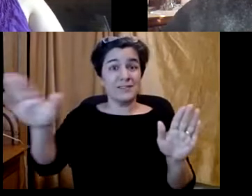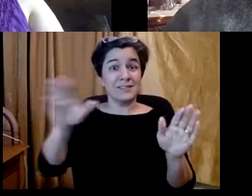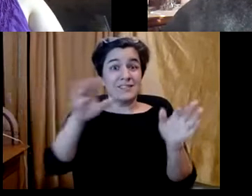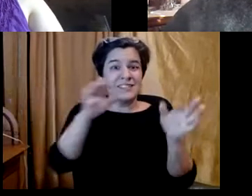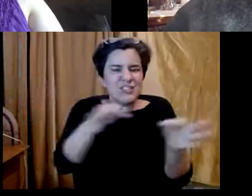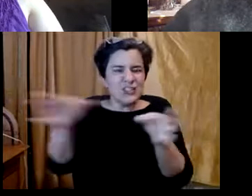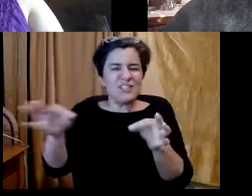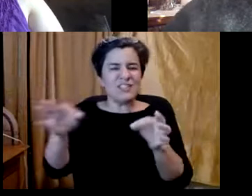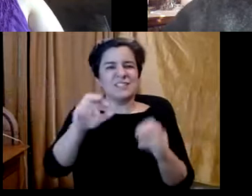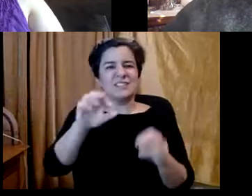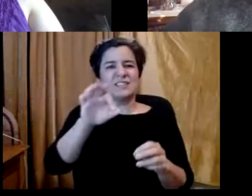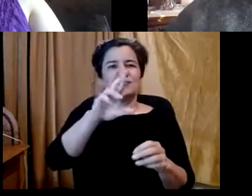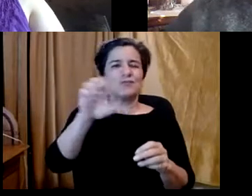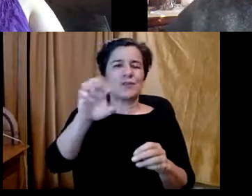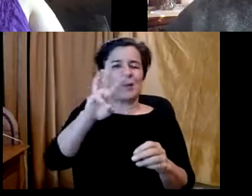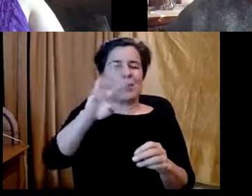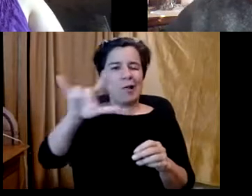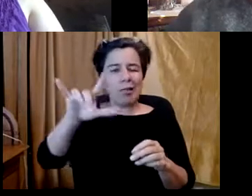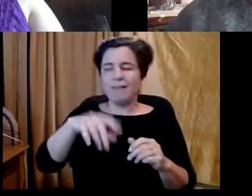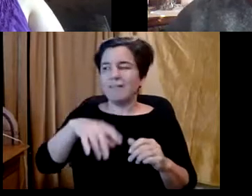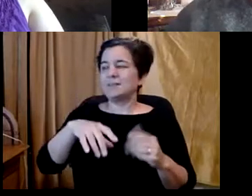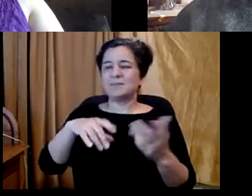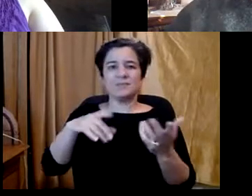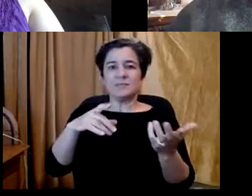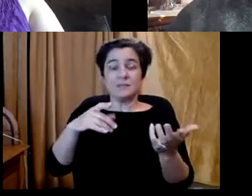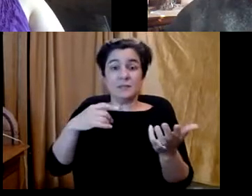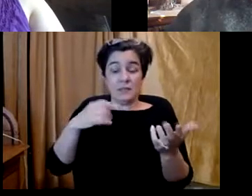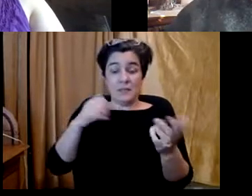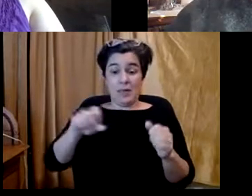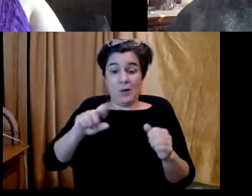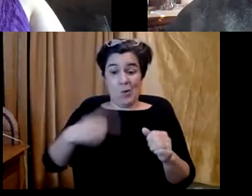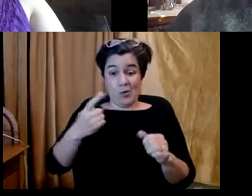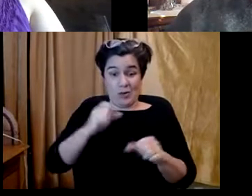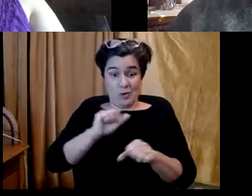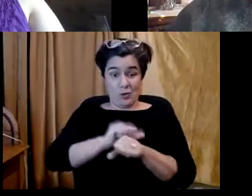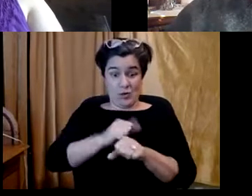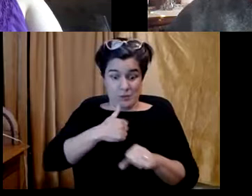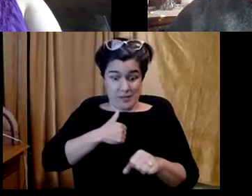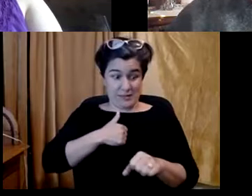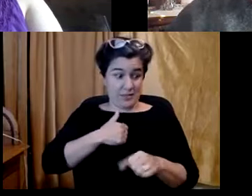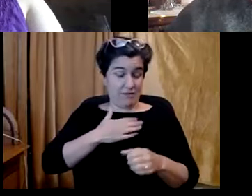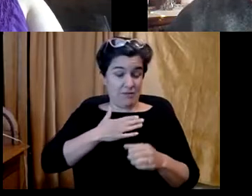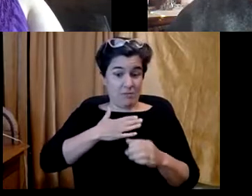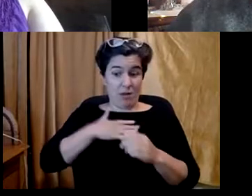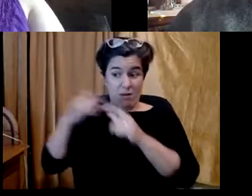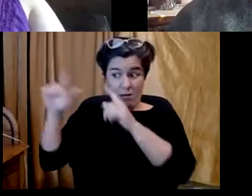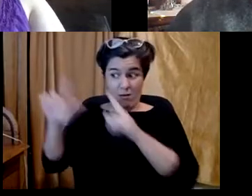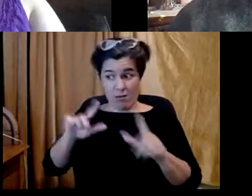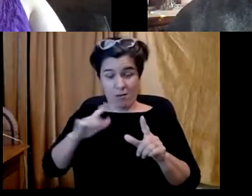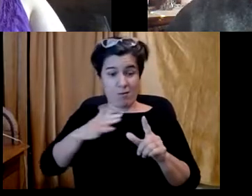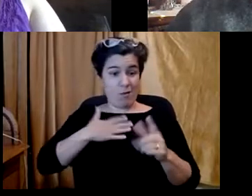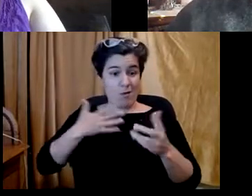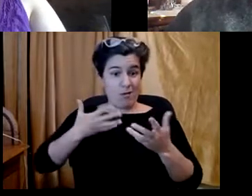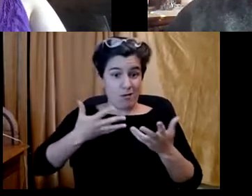should only work on your view of the world, yourself, your